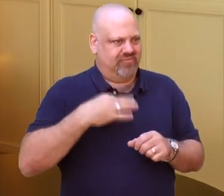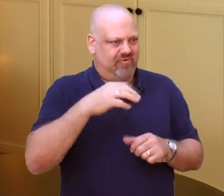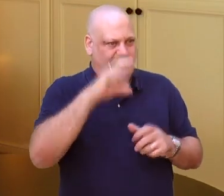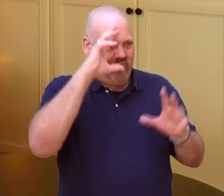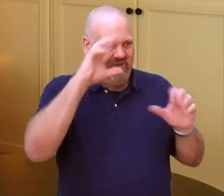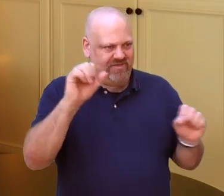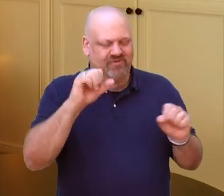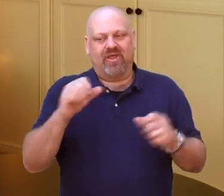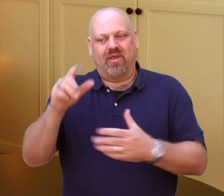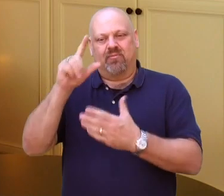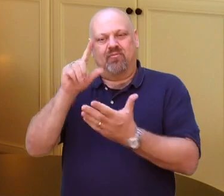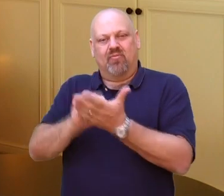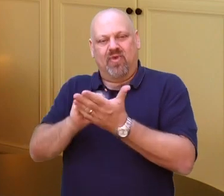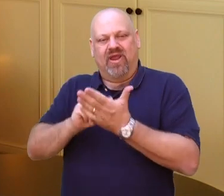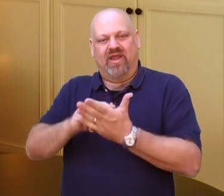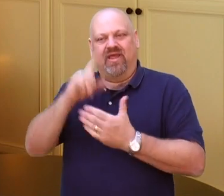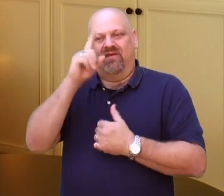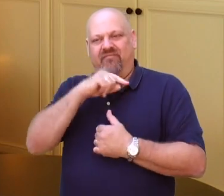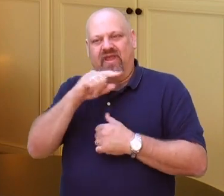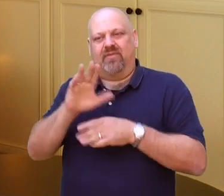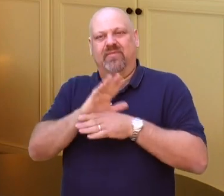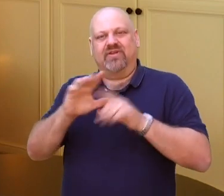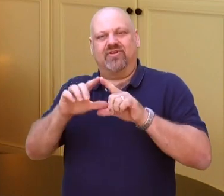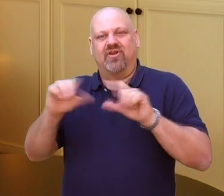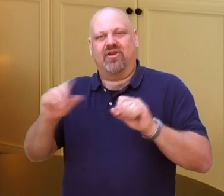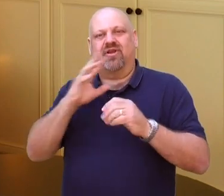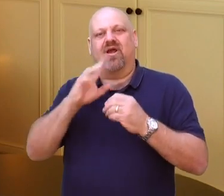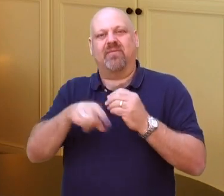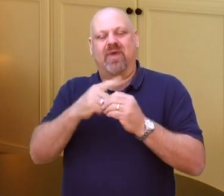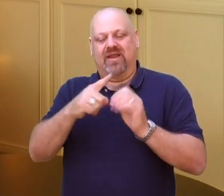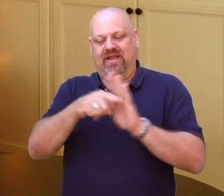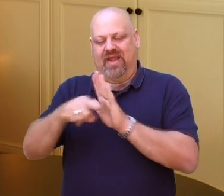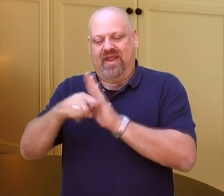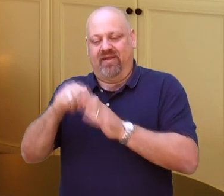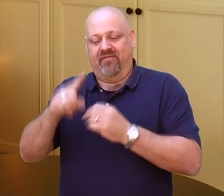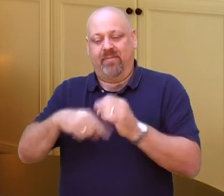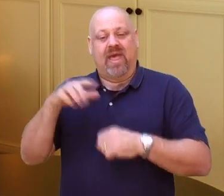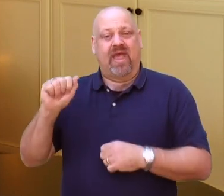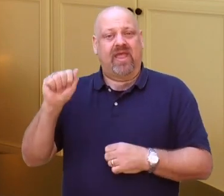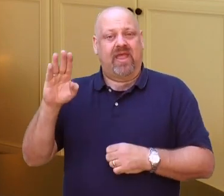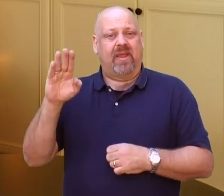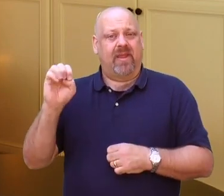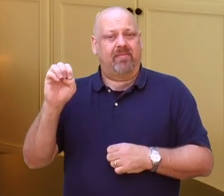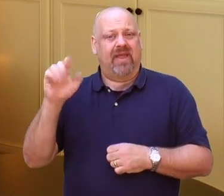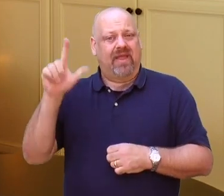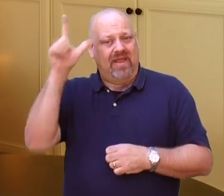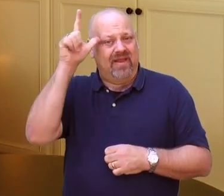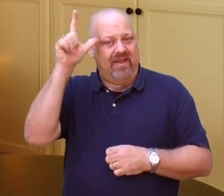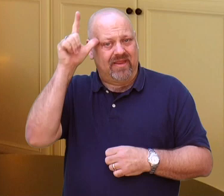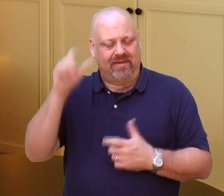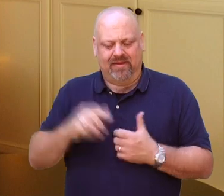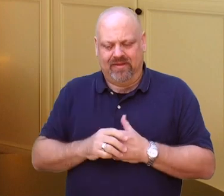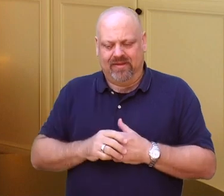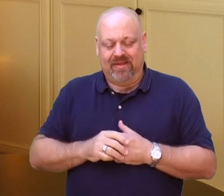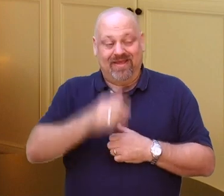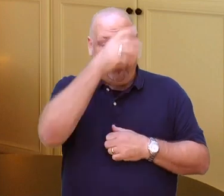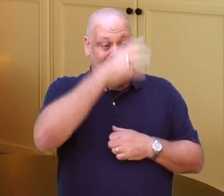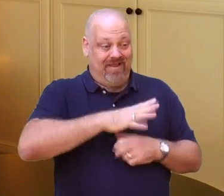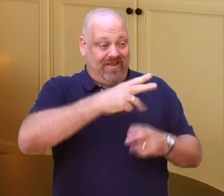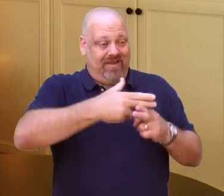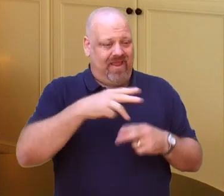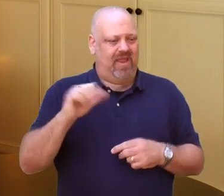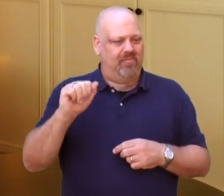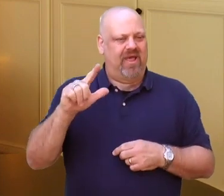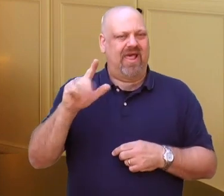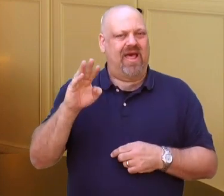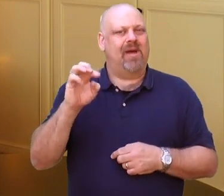printed fake business cards that talked about all the negative things about Abe Lincoln. A guy named